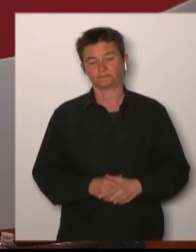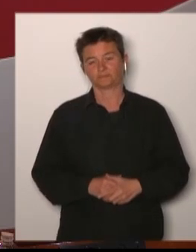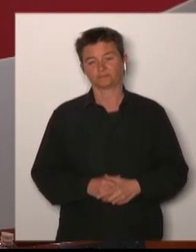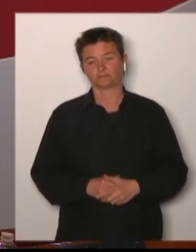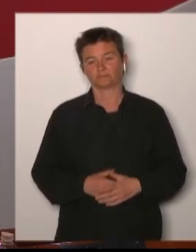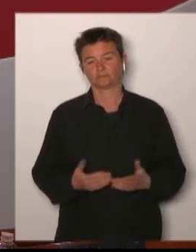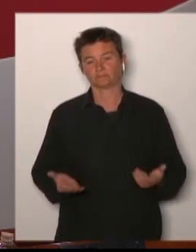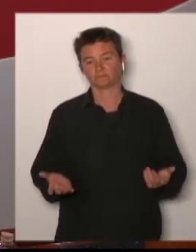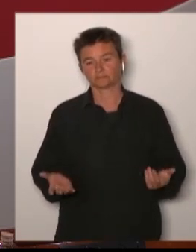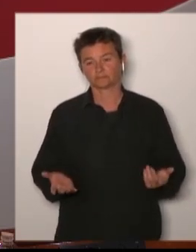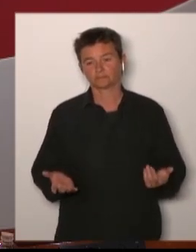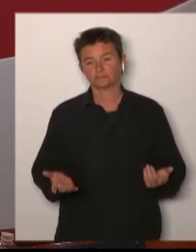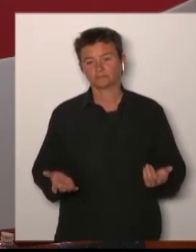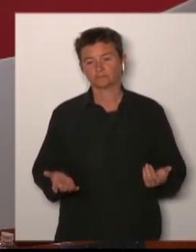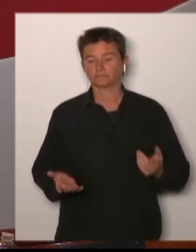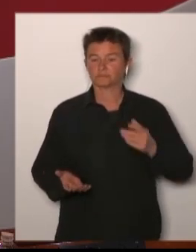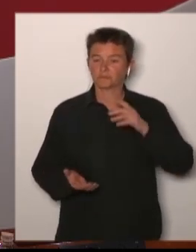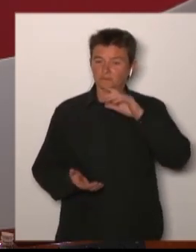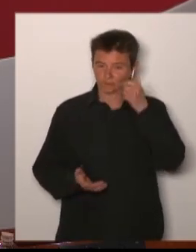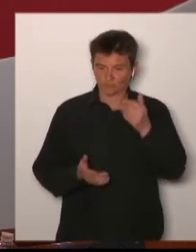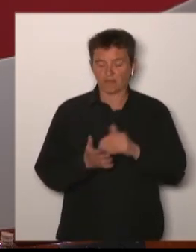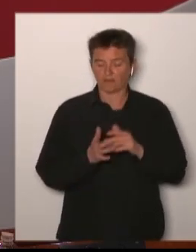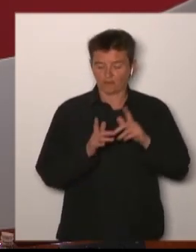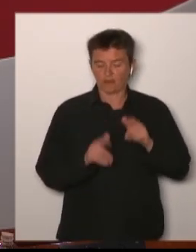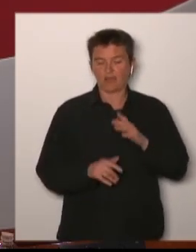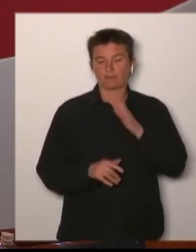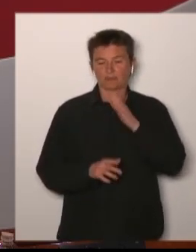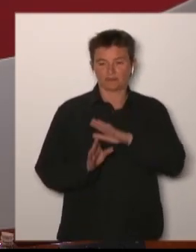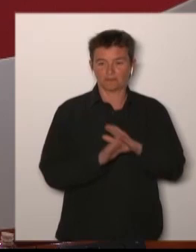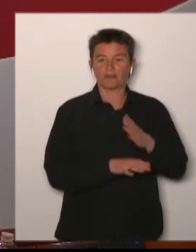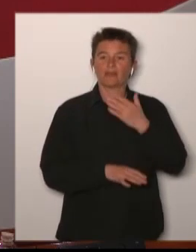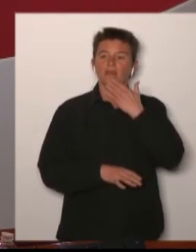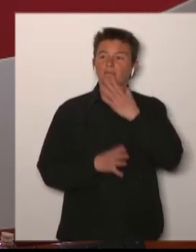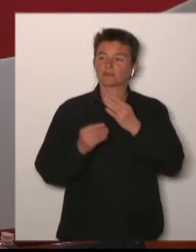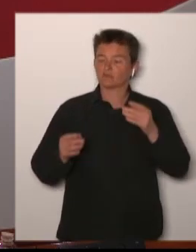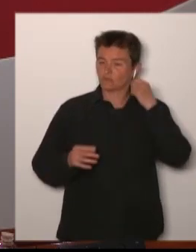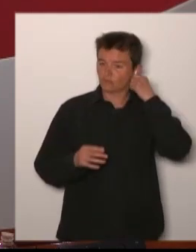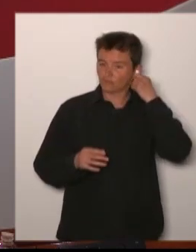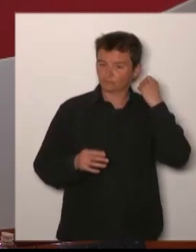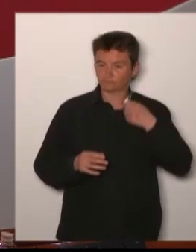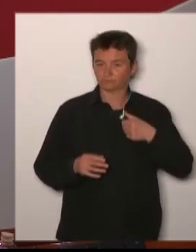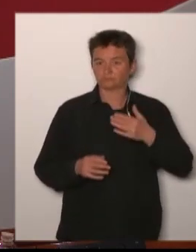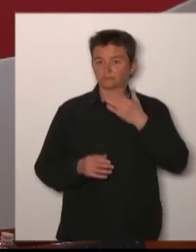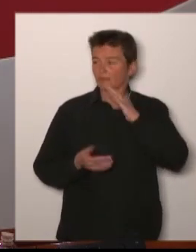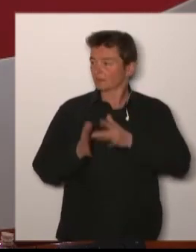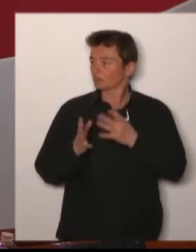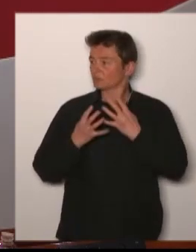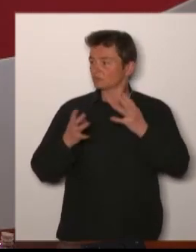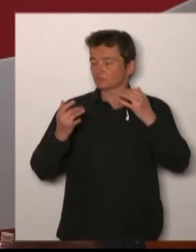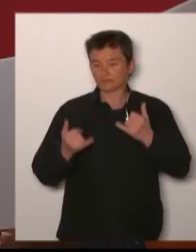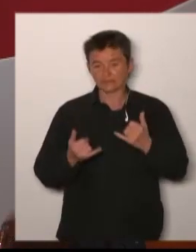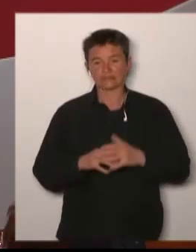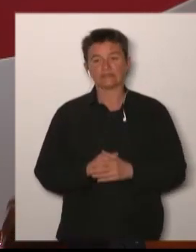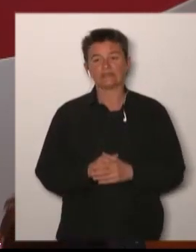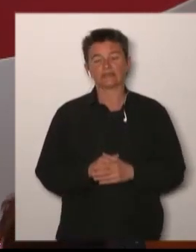on the round table. Thanks a lot to you all. Merci beaucoup à vous tous de nous avoir suivis. Merci aussi à l'auditoire connecté de nous avoir